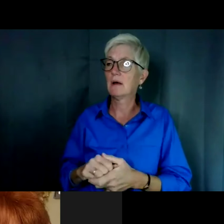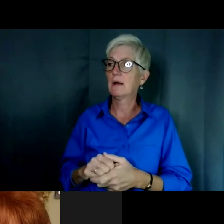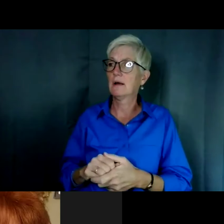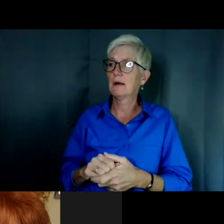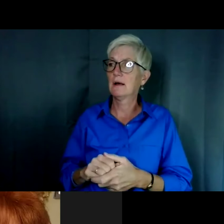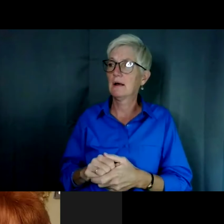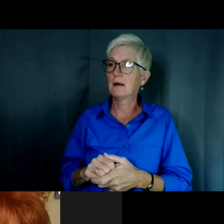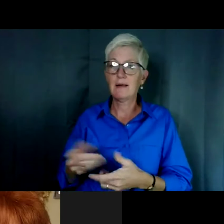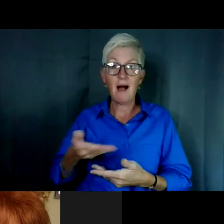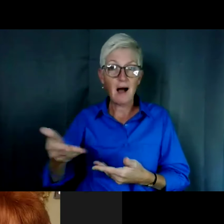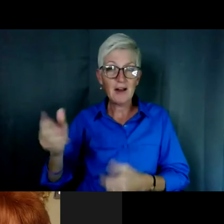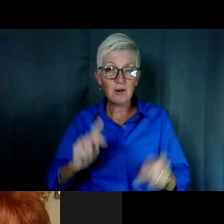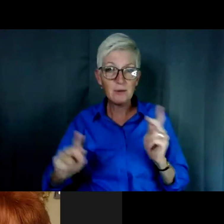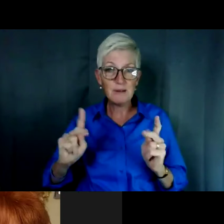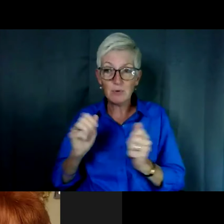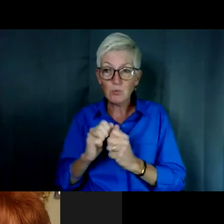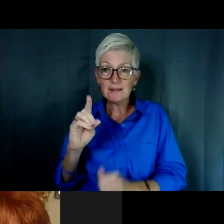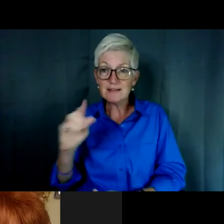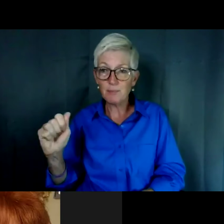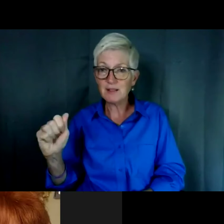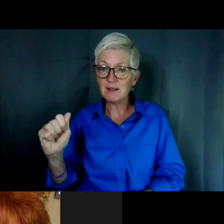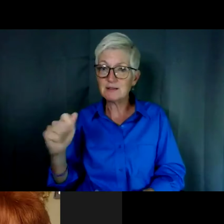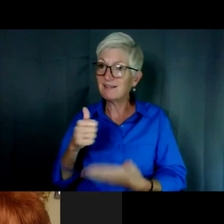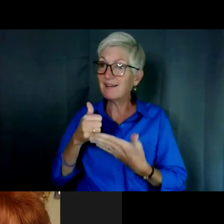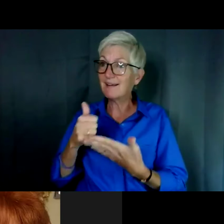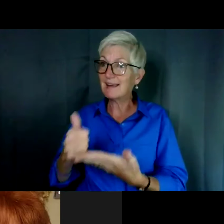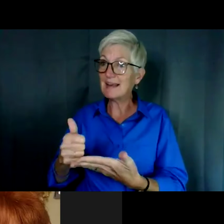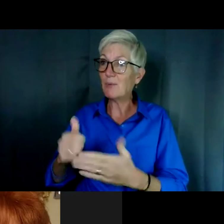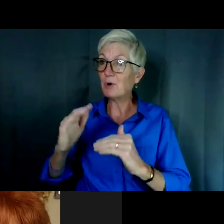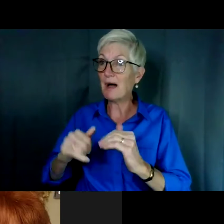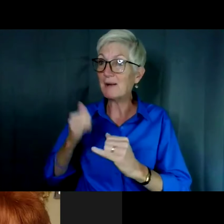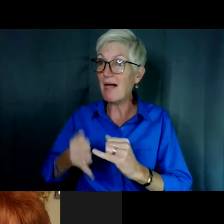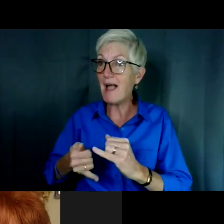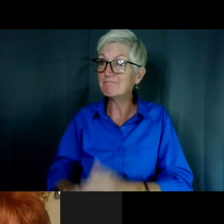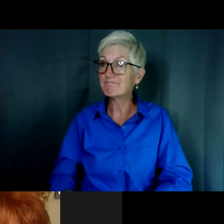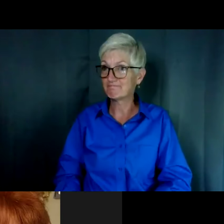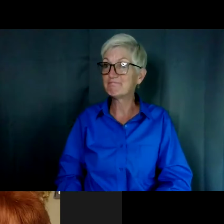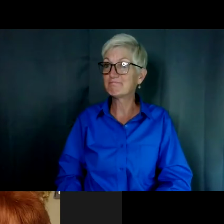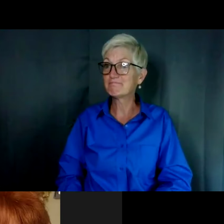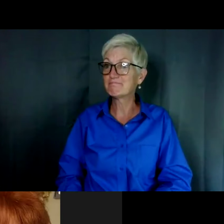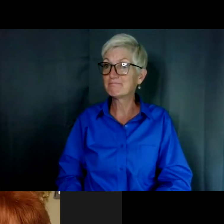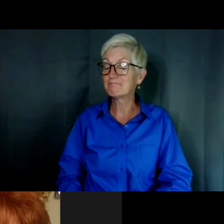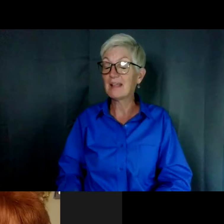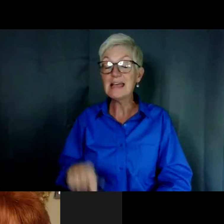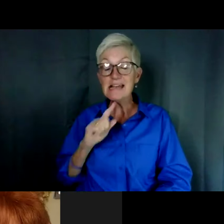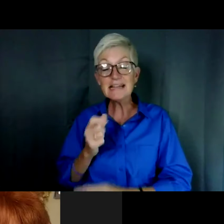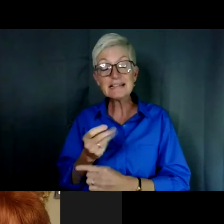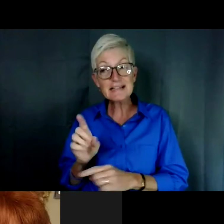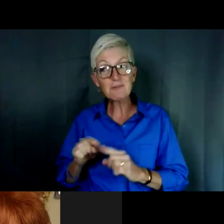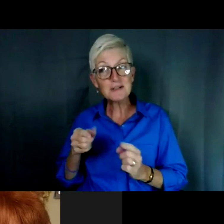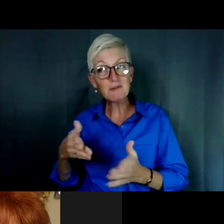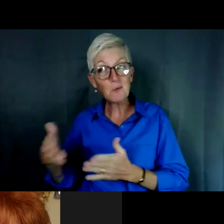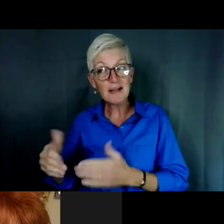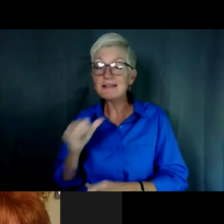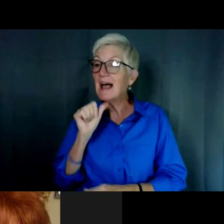hiring people with disabilities, you know, can help your bottom line. in a couple different ways. Not only the people that